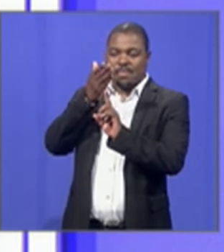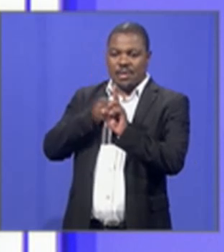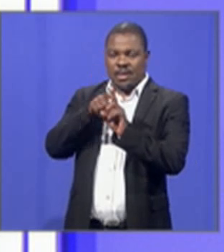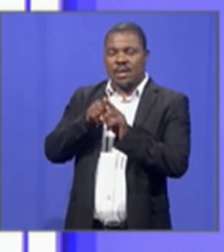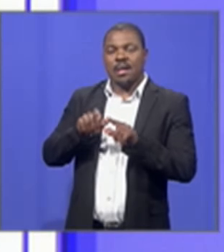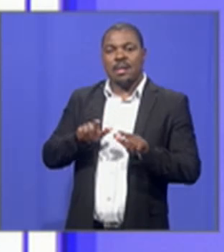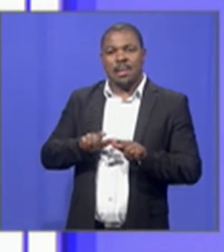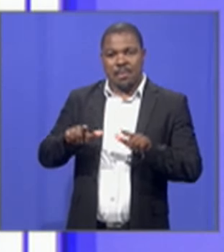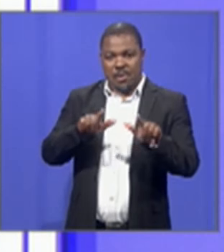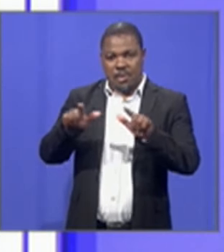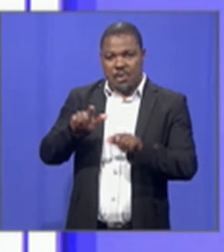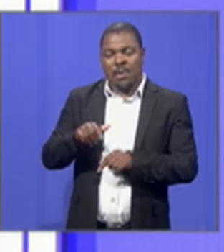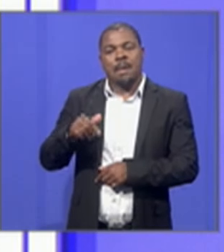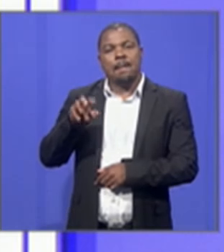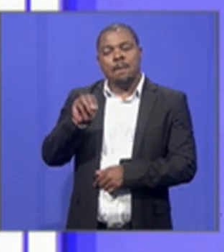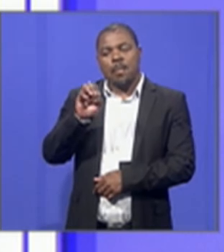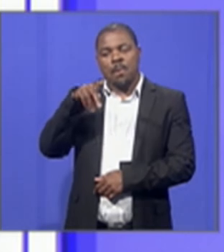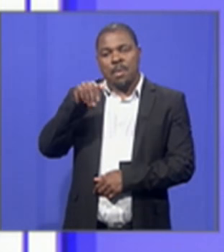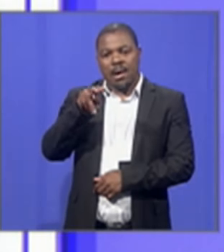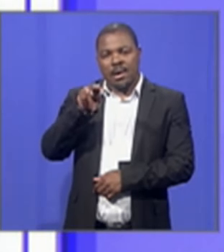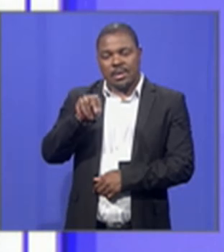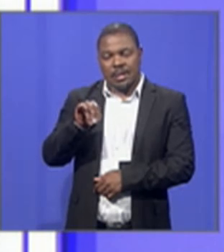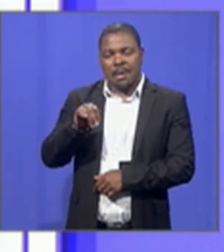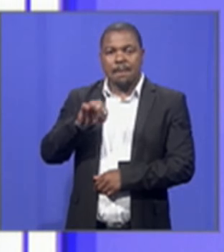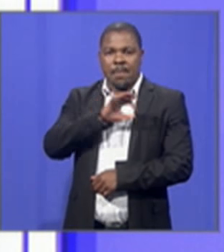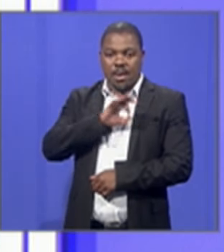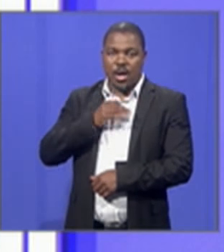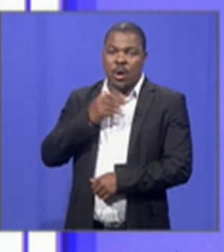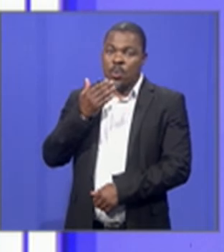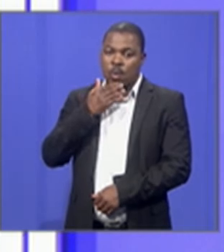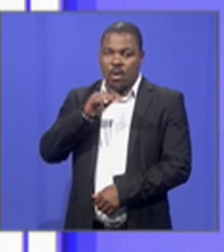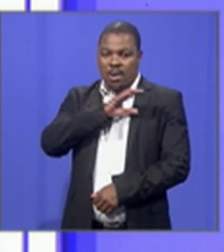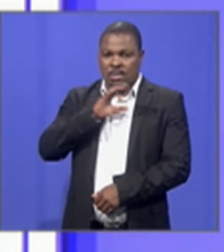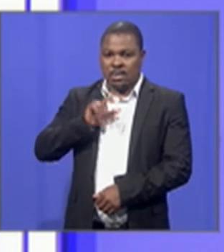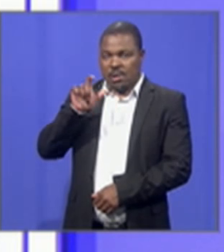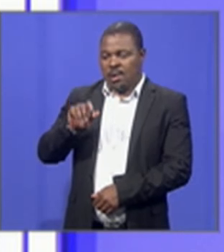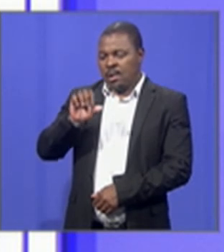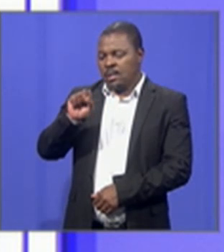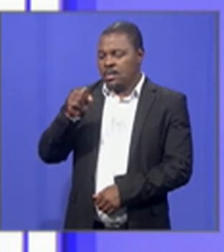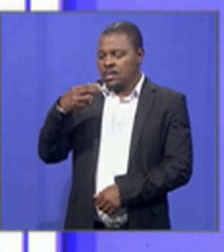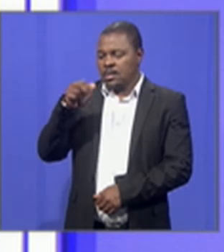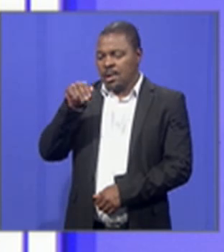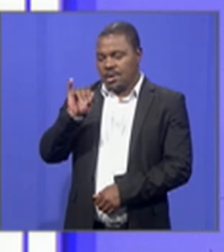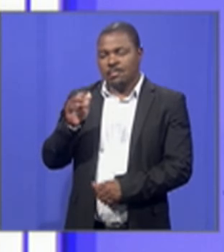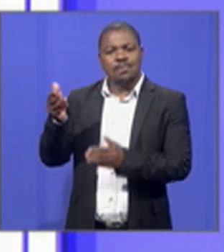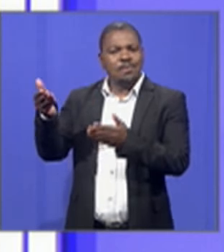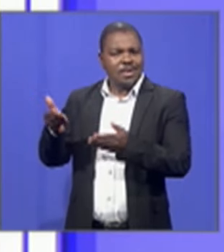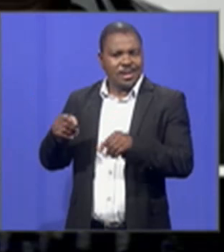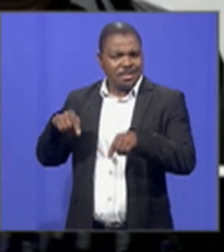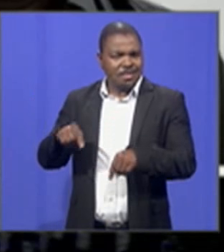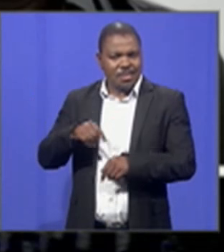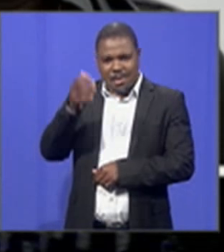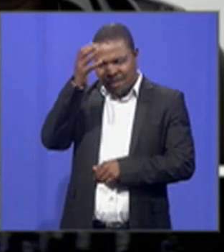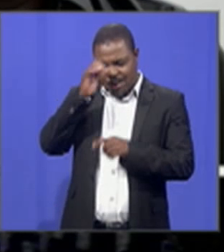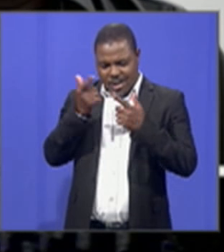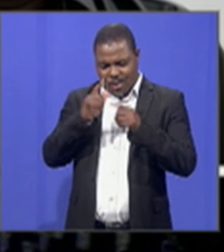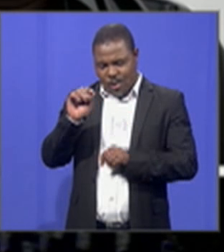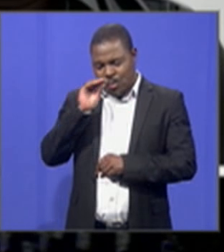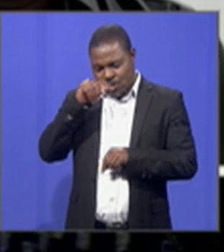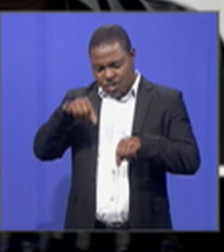sa Mopane ka provinseng ya Limpopo ke bokhansela Pule Shai. Mayor Phetiši Shai, re lamogela go ditaba tša rena tša sepedi mo SABC 2.